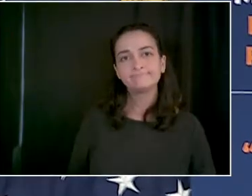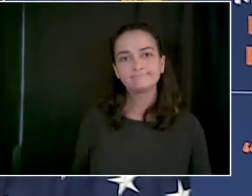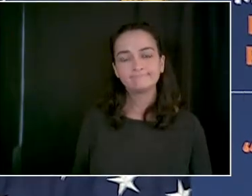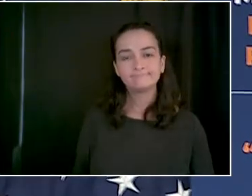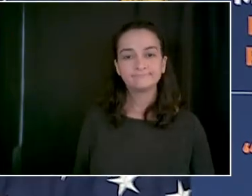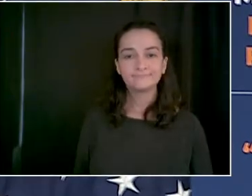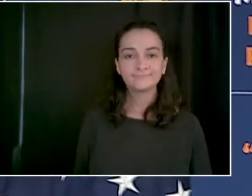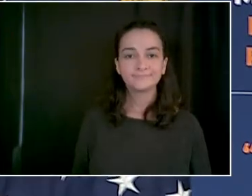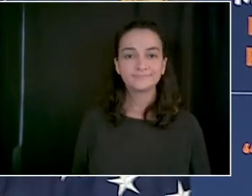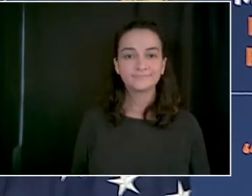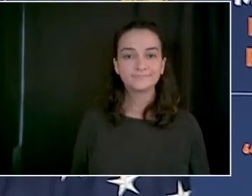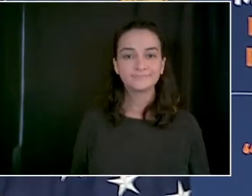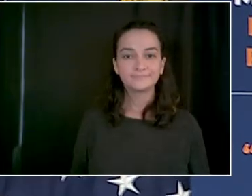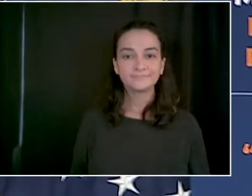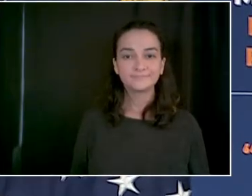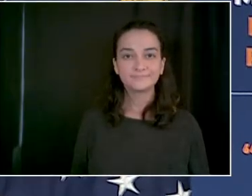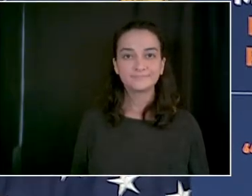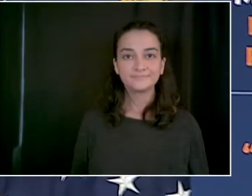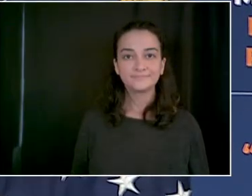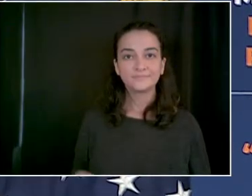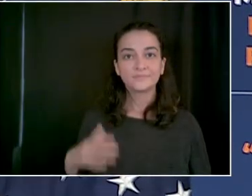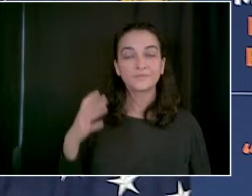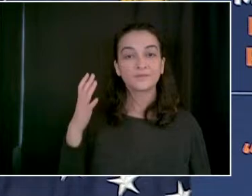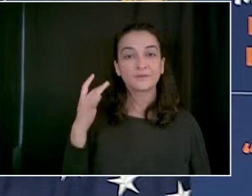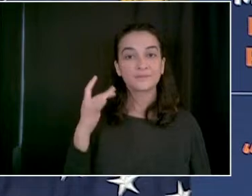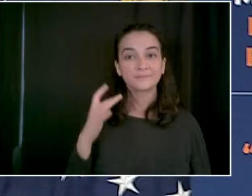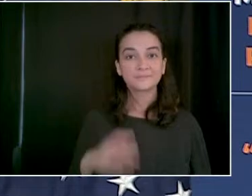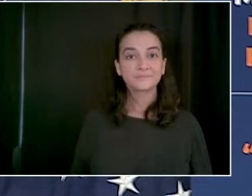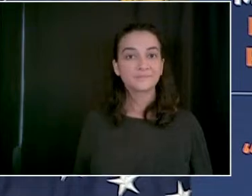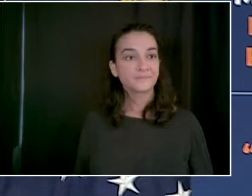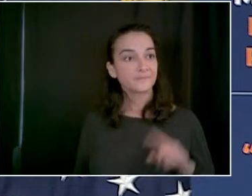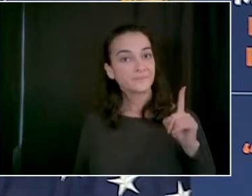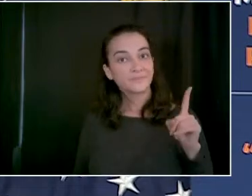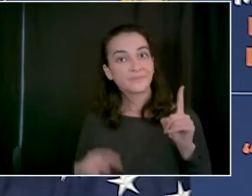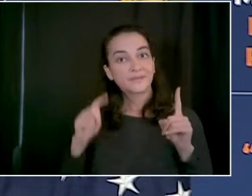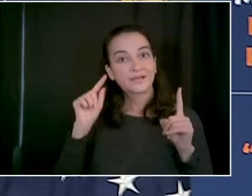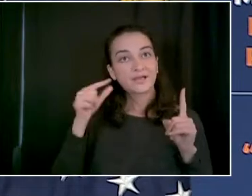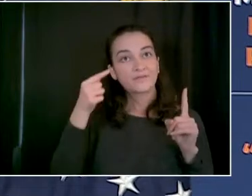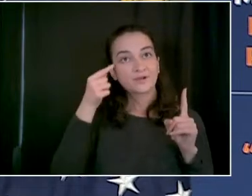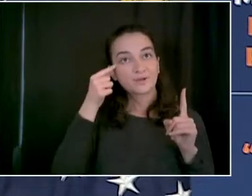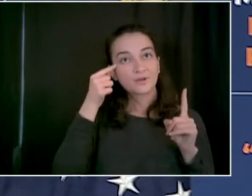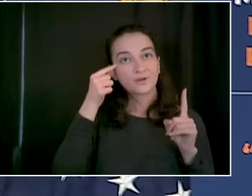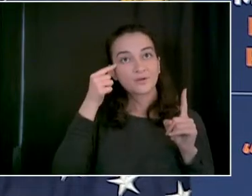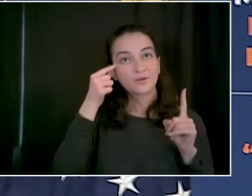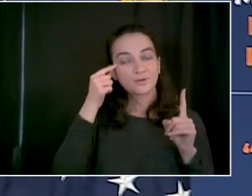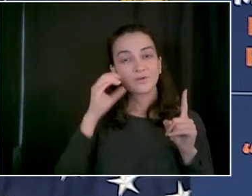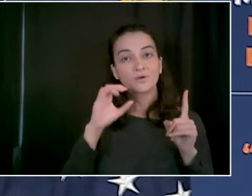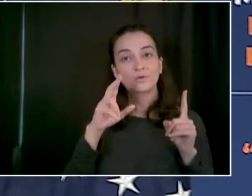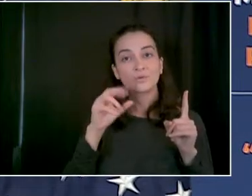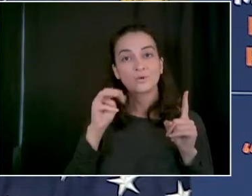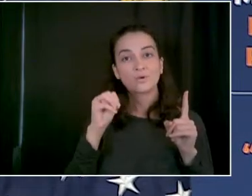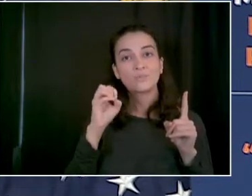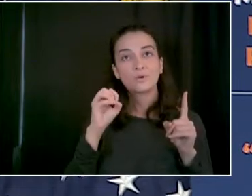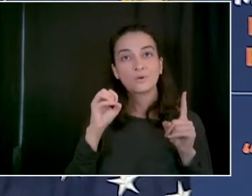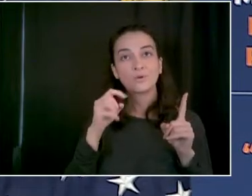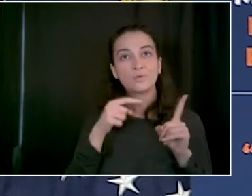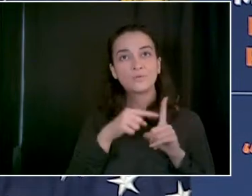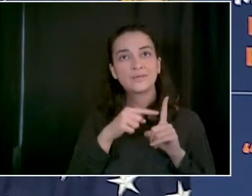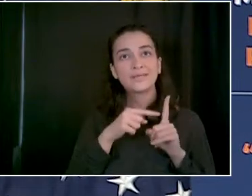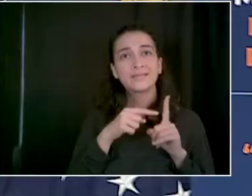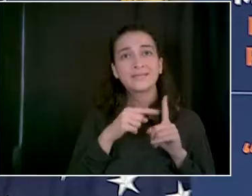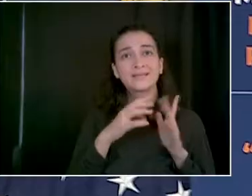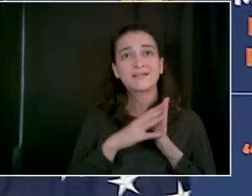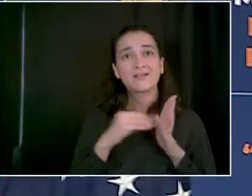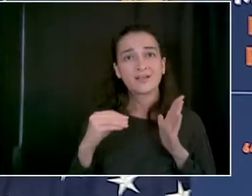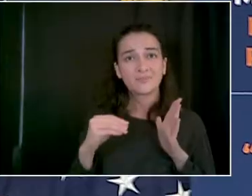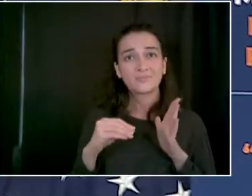ChatGPT to put his plans in place. He's duplicating everything that I say. He shows up every once in a while. I don't know, is he really engaged? You know, I'm not sure,